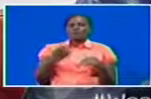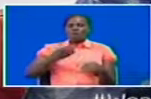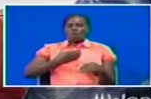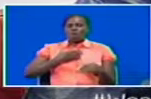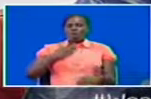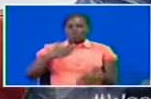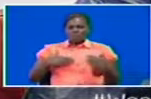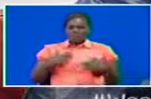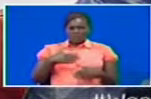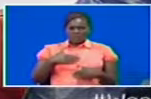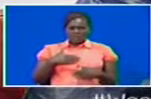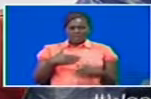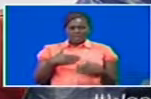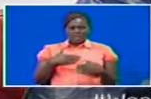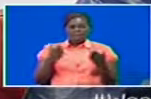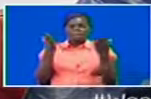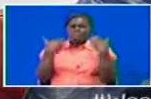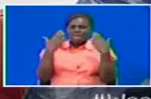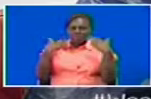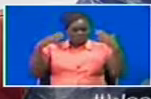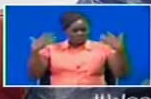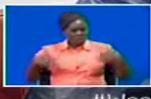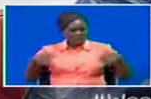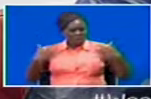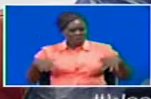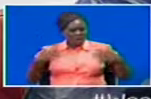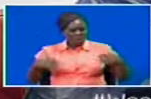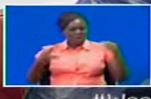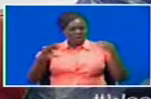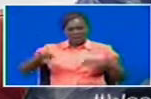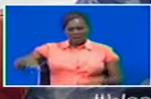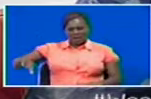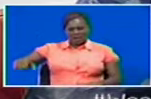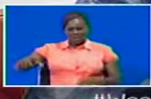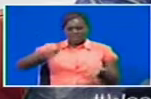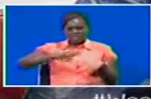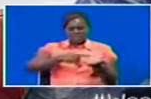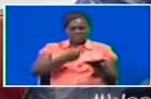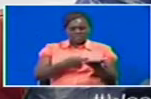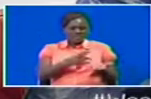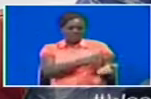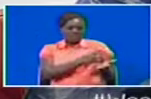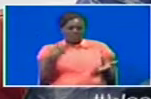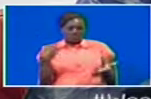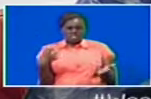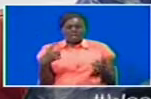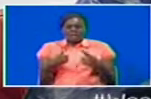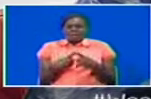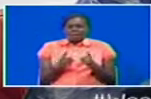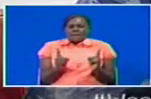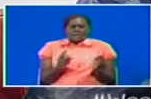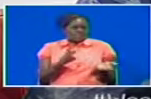people. Because Meru is a great country, rich in resources, but the leadership is